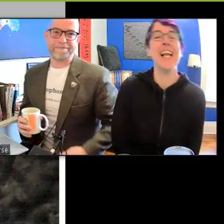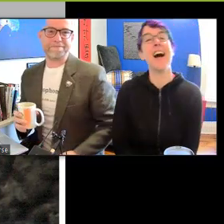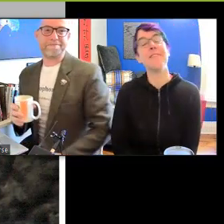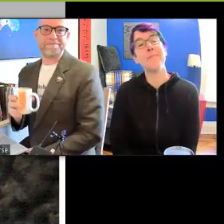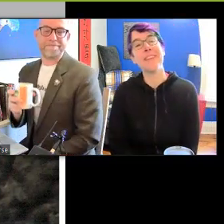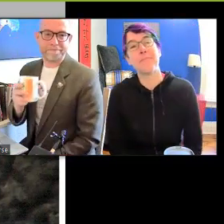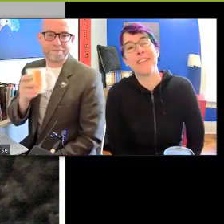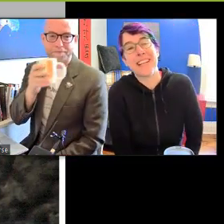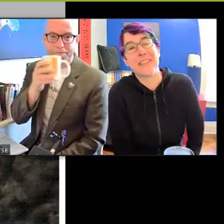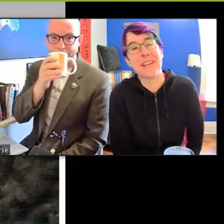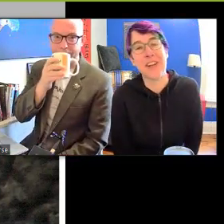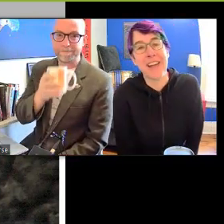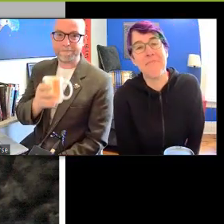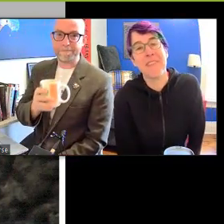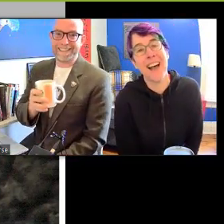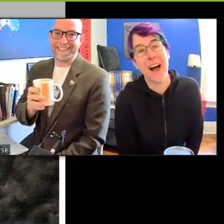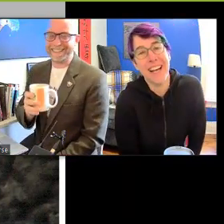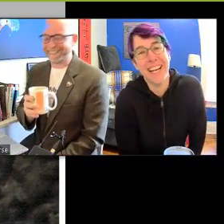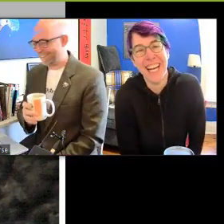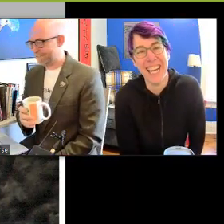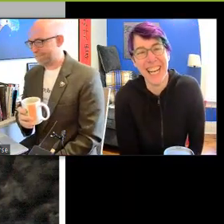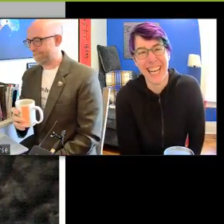Yeah, Smith's a pretty sentimental guy.